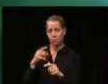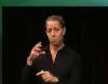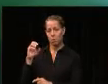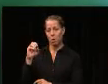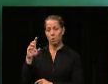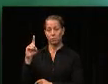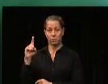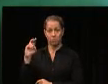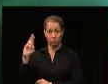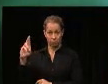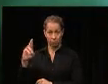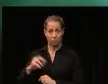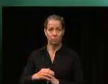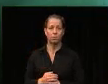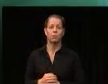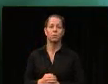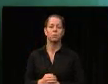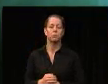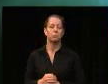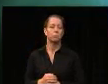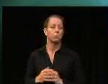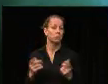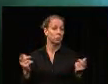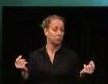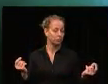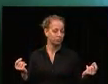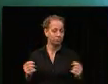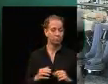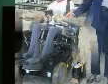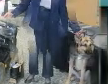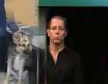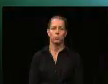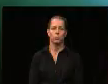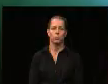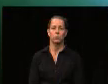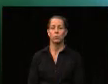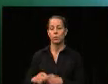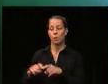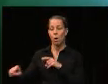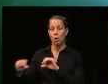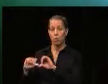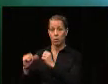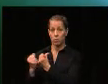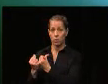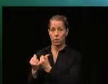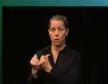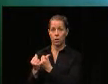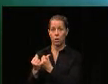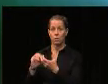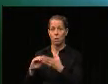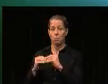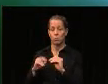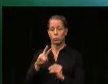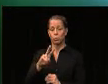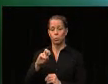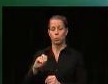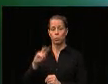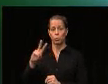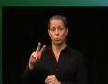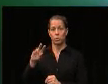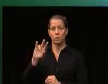of Disability Rights, ODR, you can Call the agency at 202